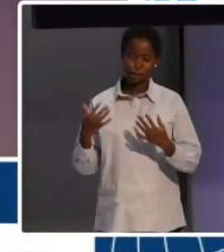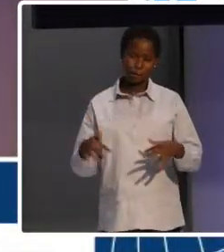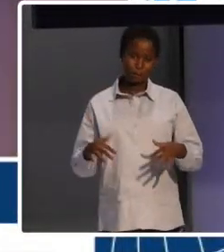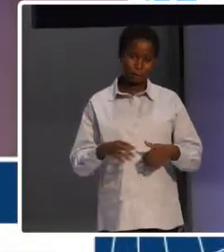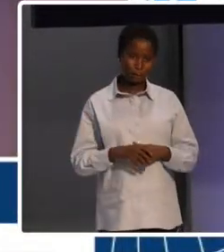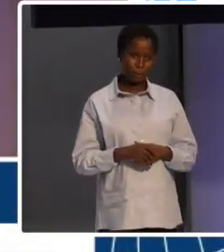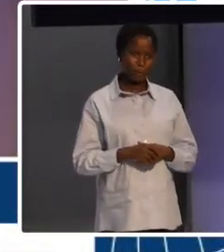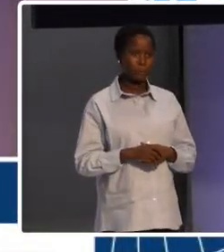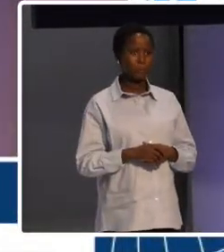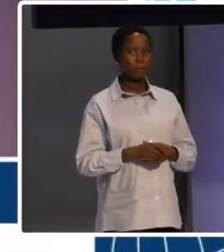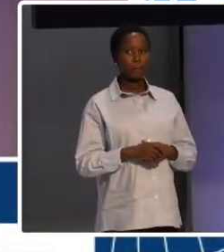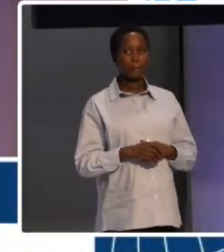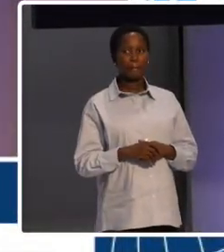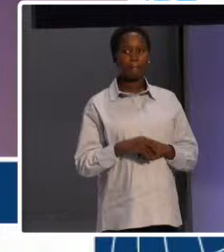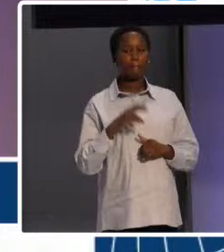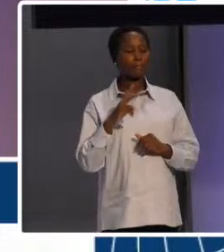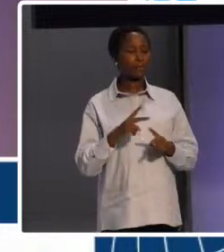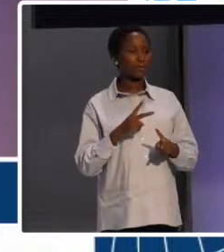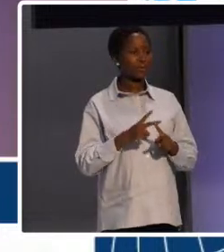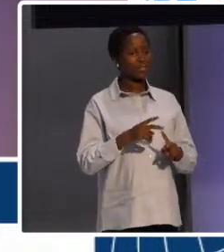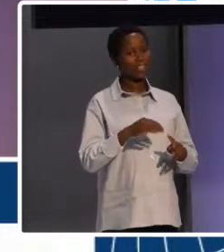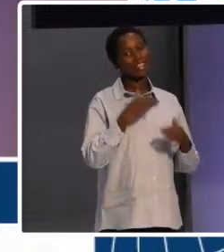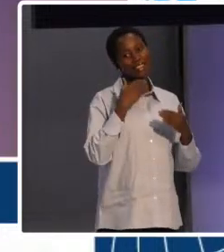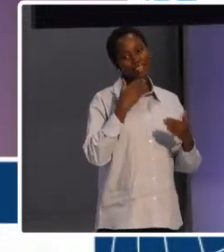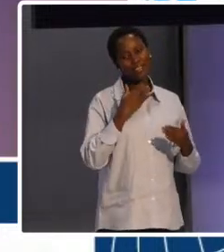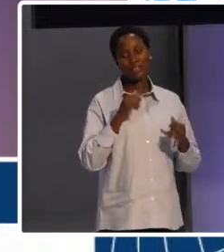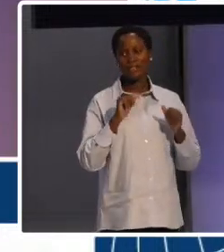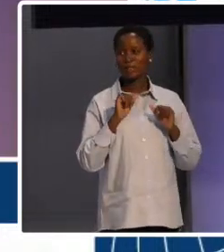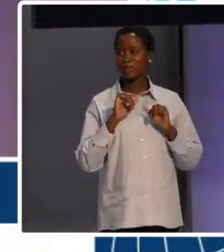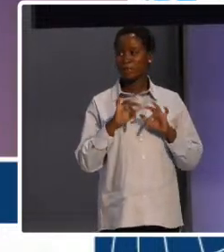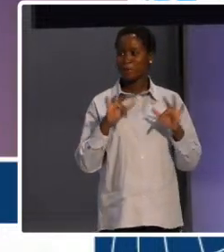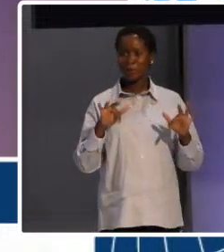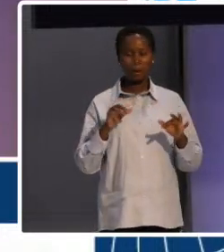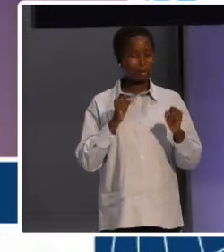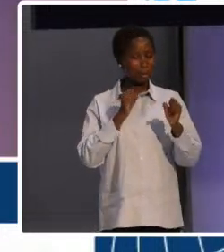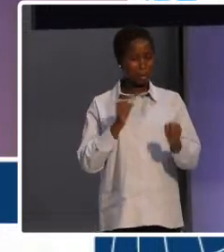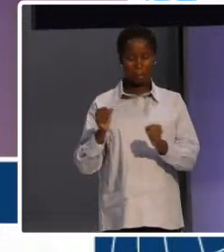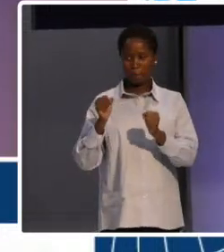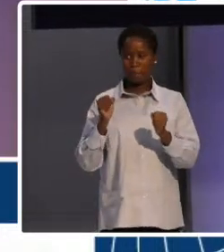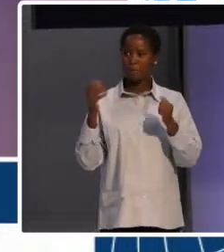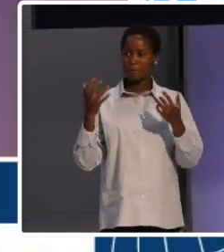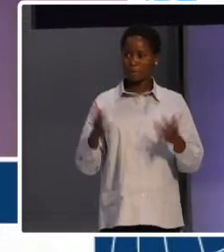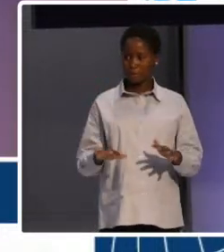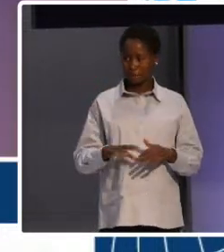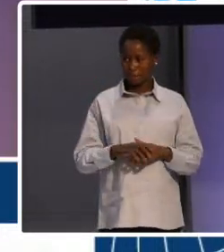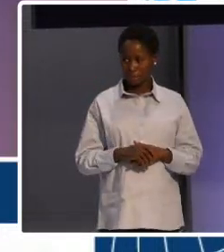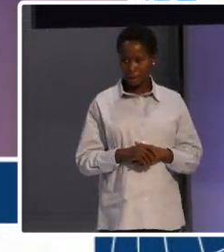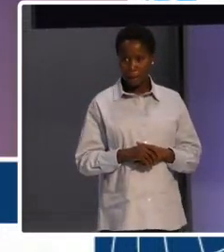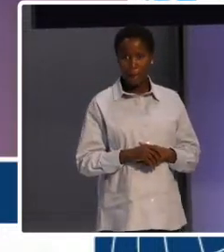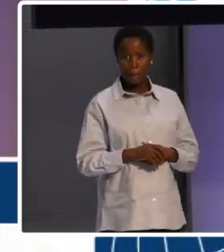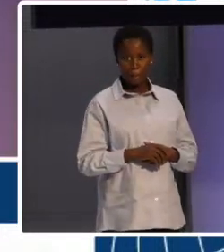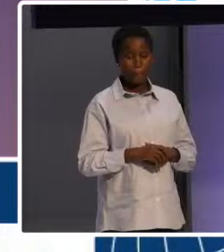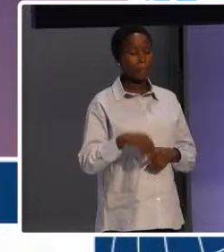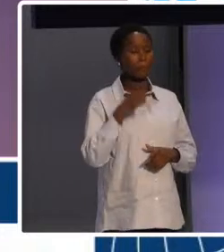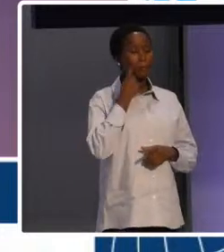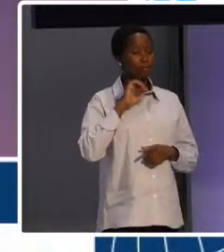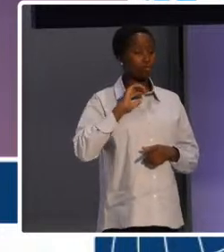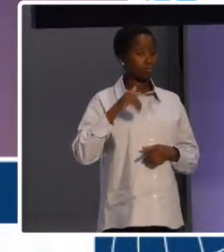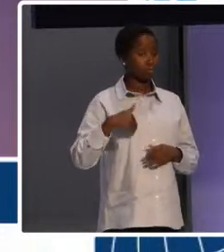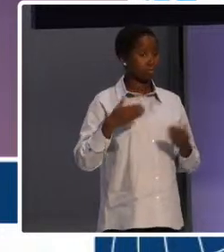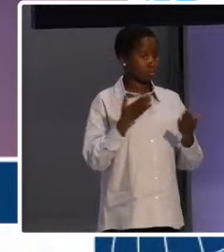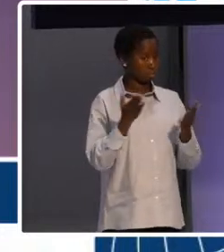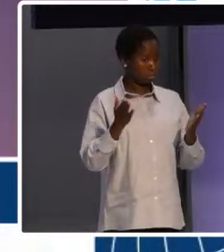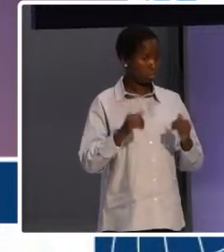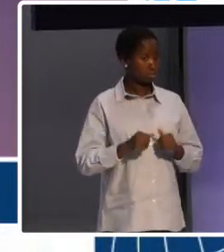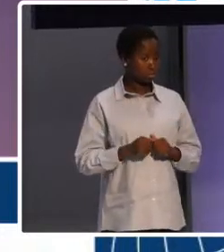your absence, but also in your presence, we thank you very much for your remarks. Ladies and gentlemen, this brings